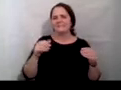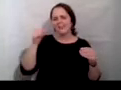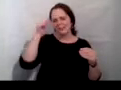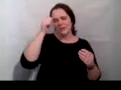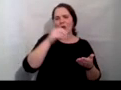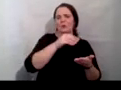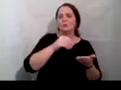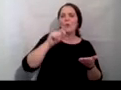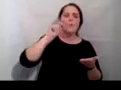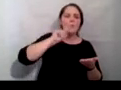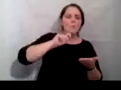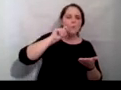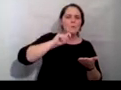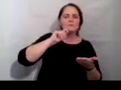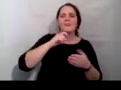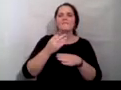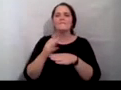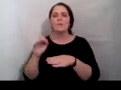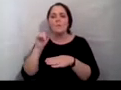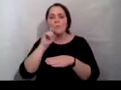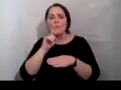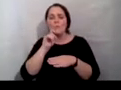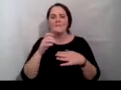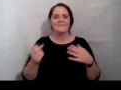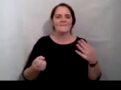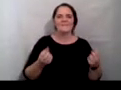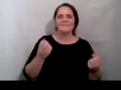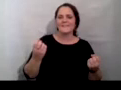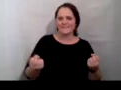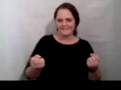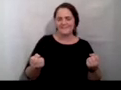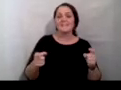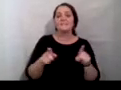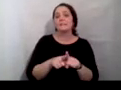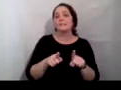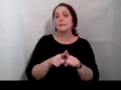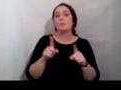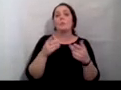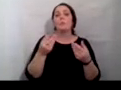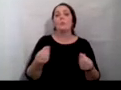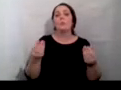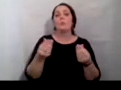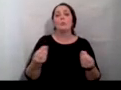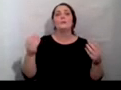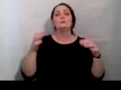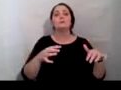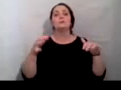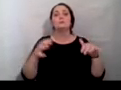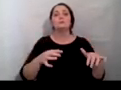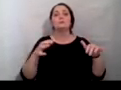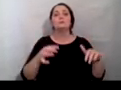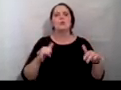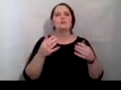terms of the ebb and flow of salt water and fresh water, and in terms of the wet and dry seasons.